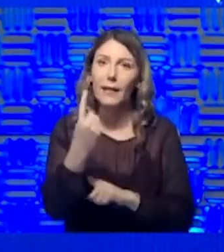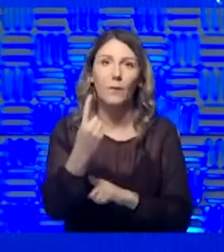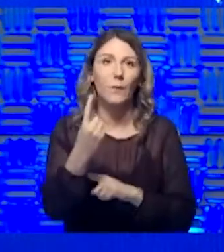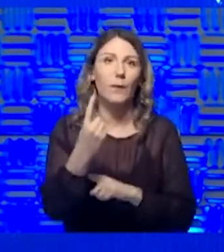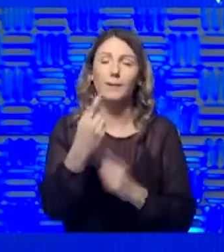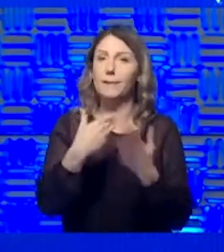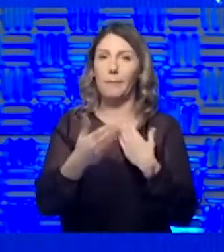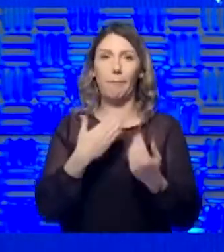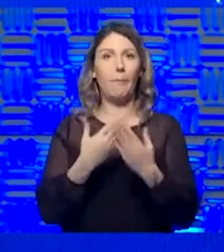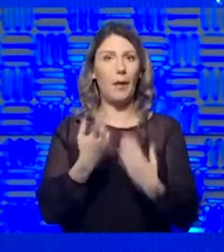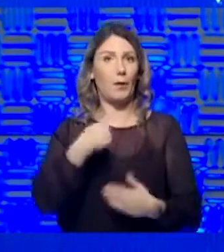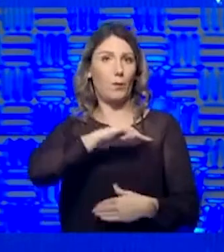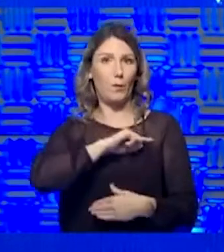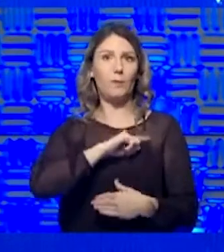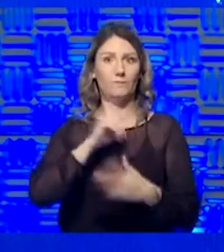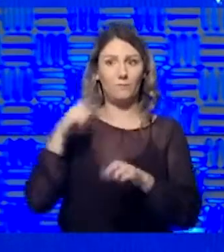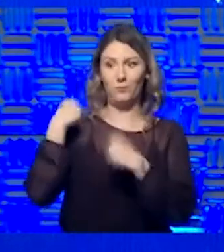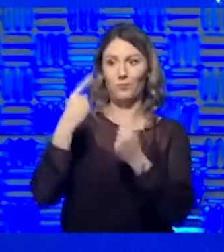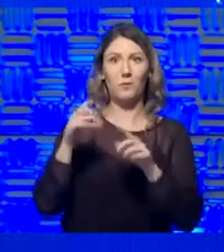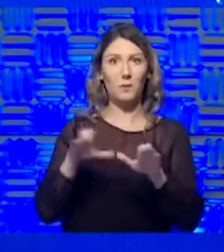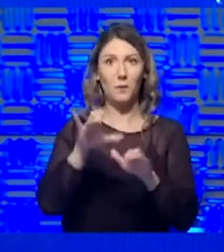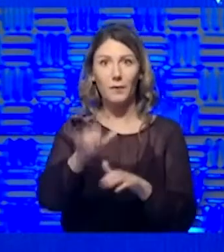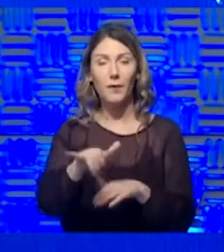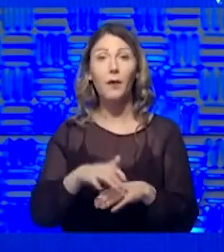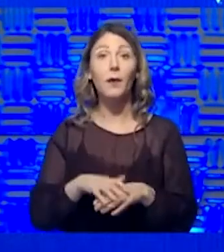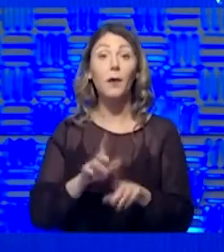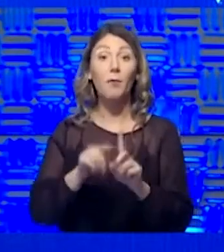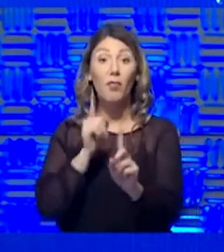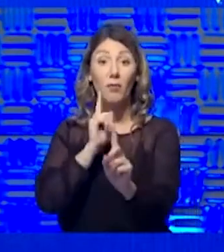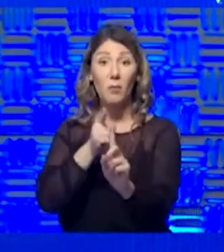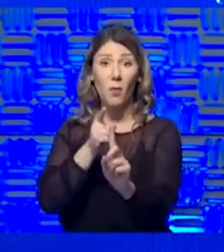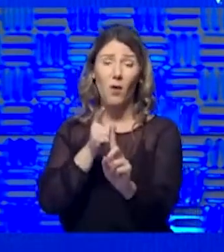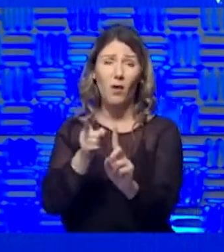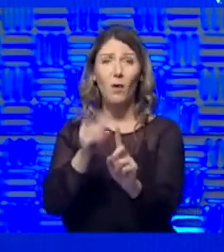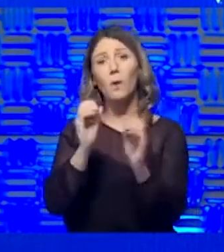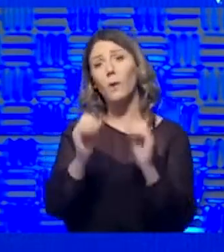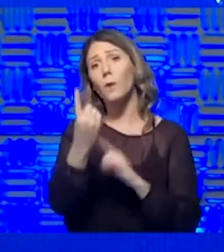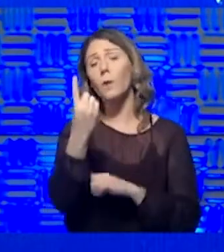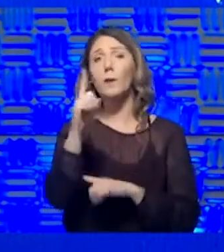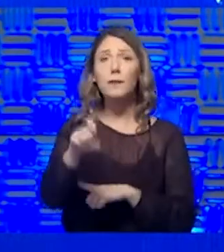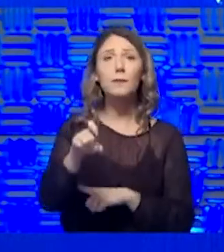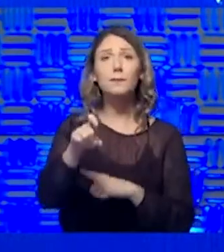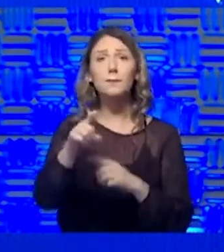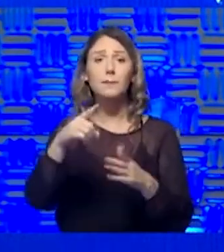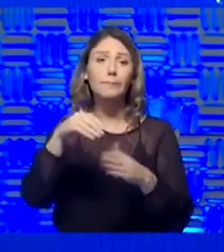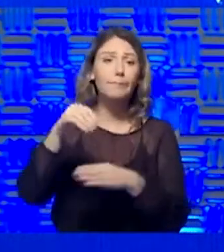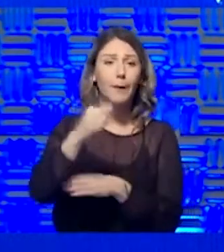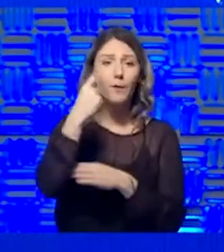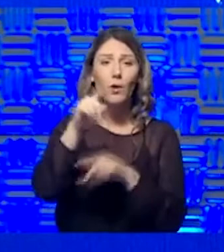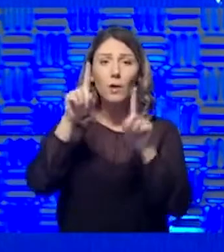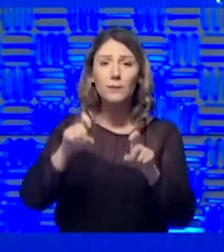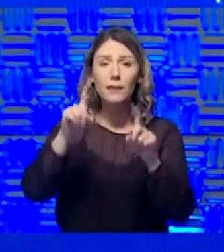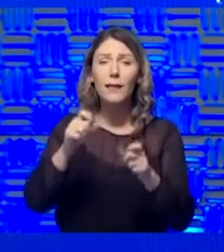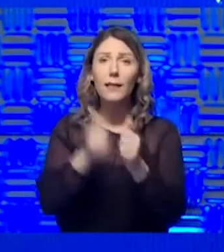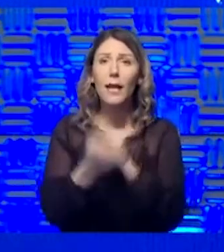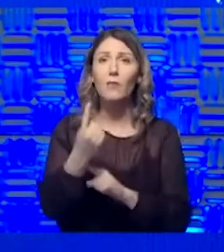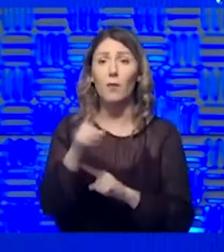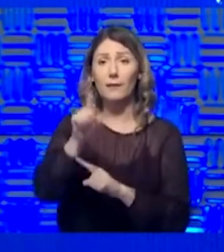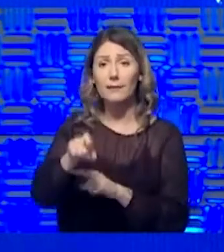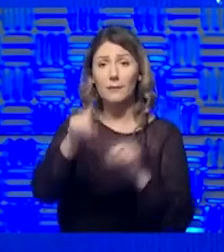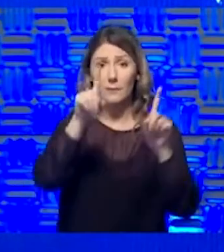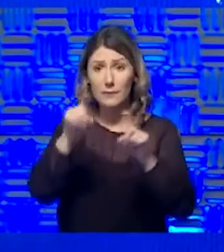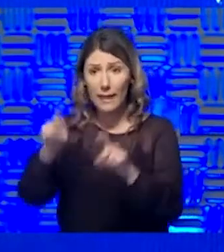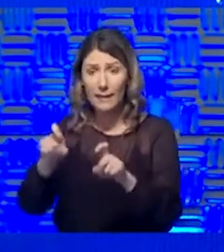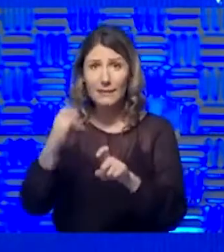that. I think the point that no one should have to pay for a test and everybody needs to get tested can get tested, that is true. We